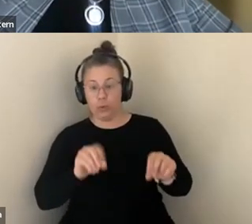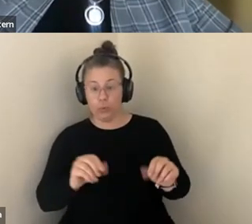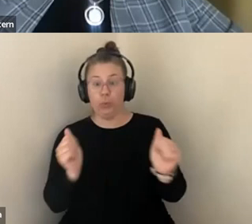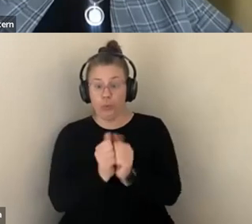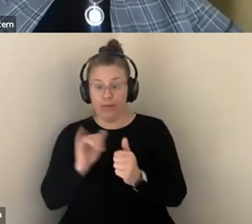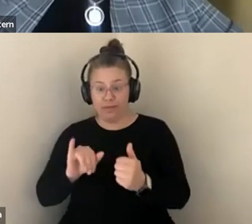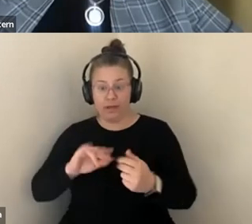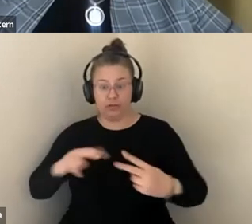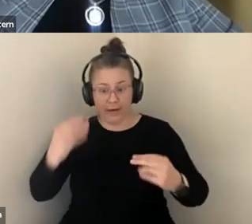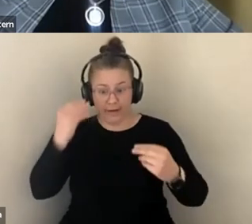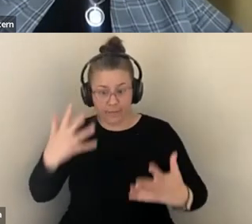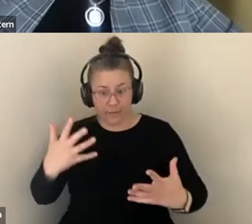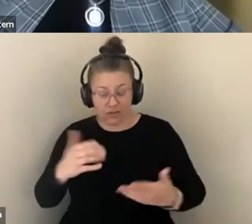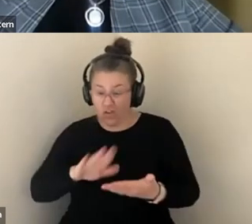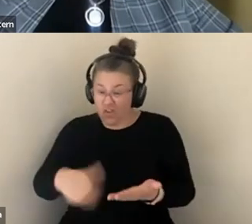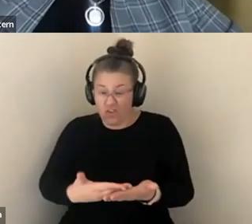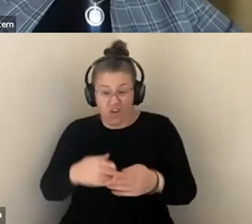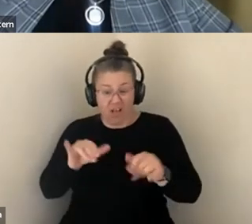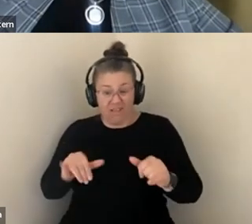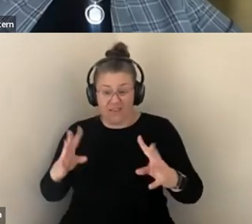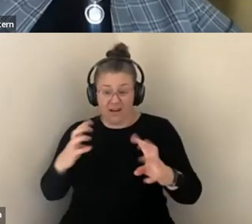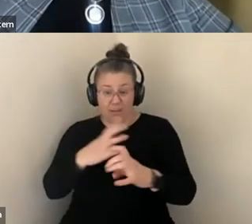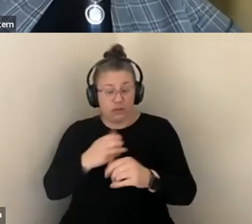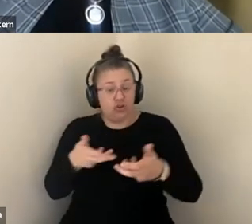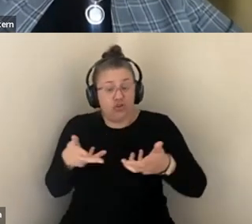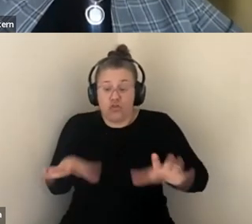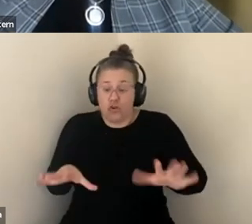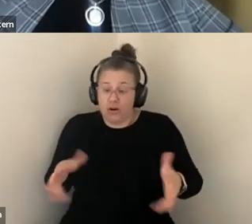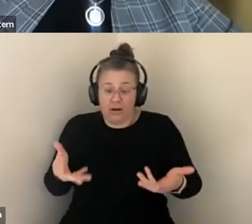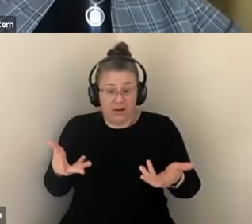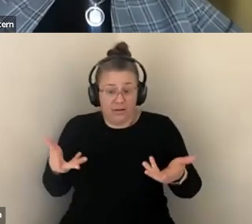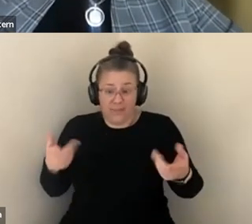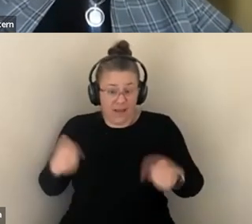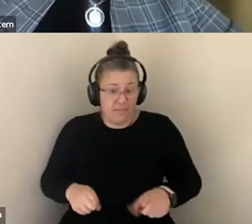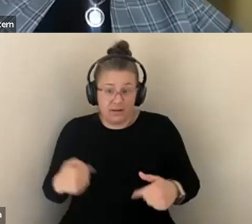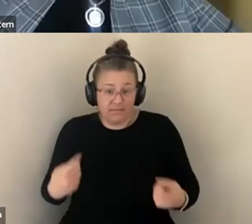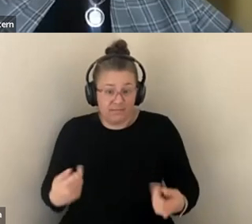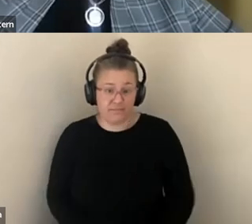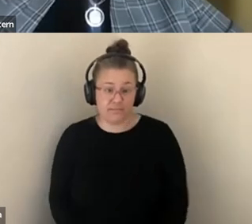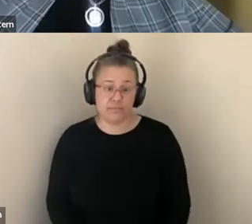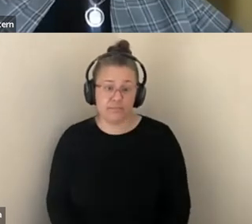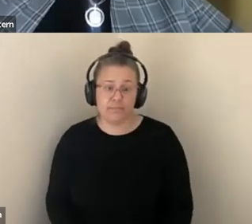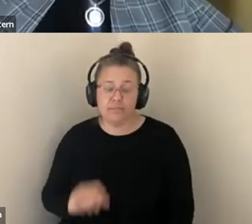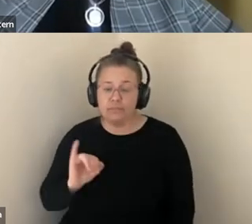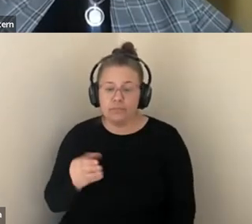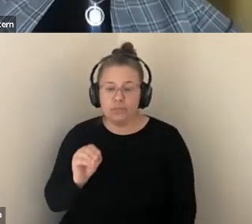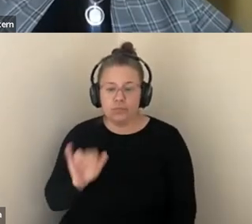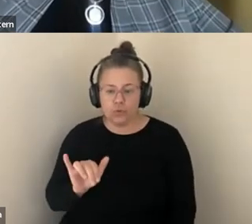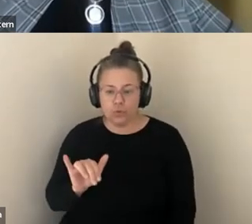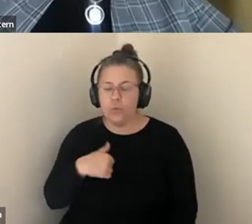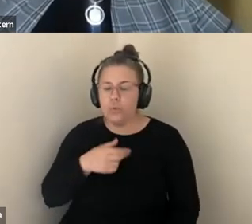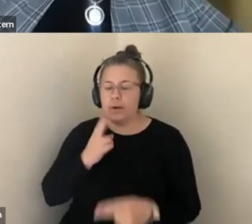Yeah, and I would add to that the importance of trust, as Lori brought it